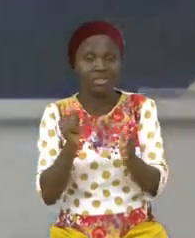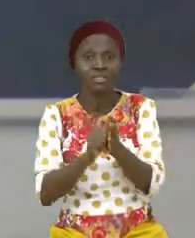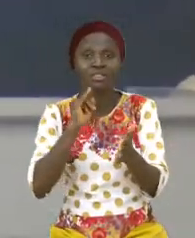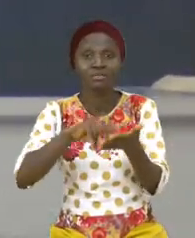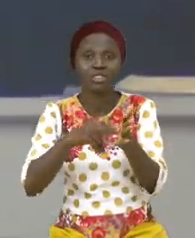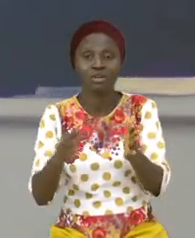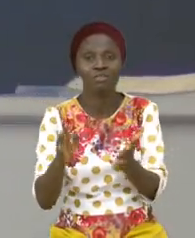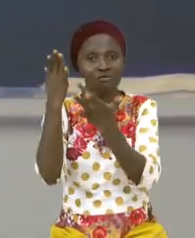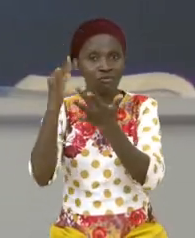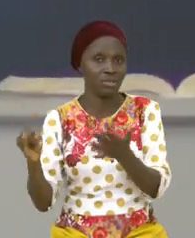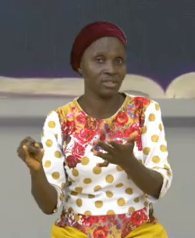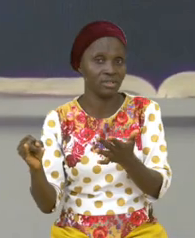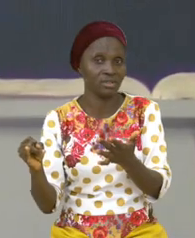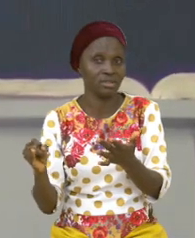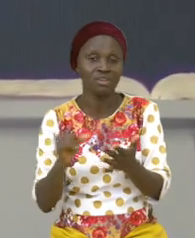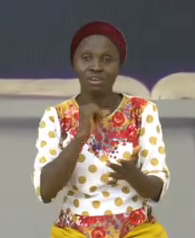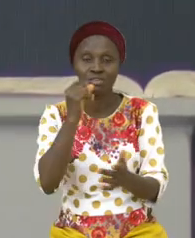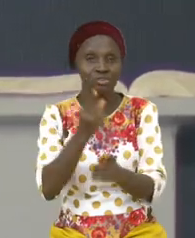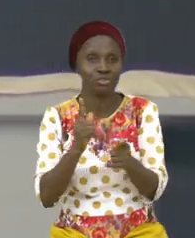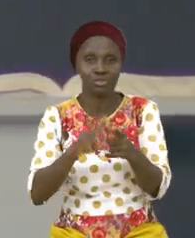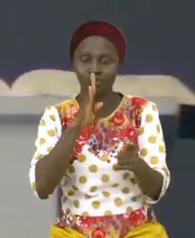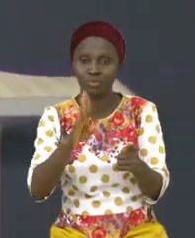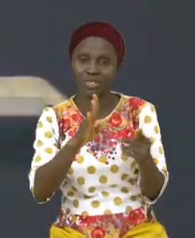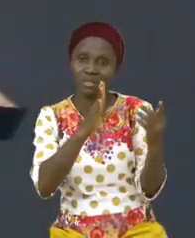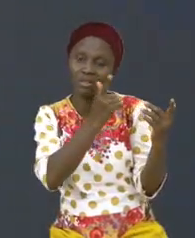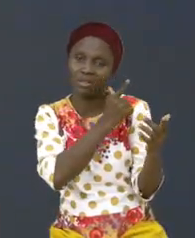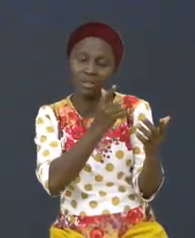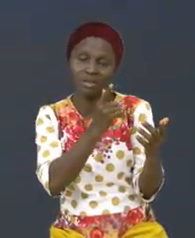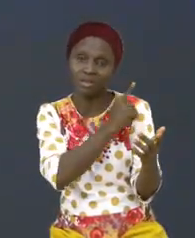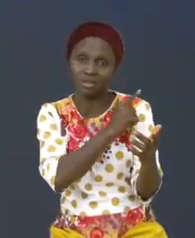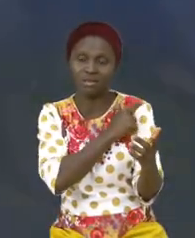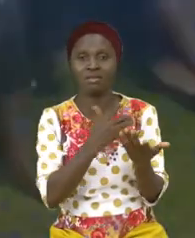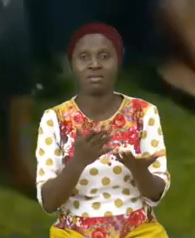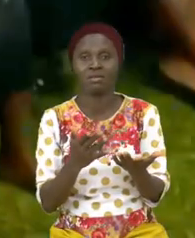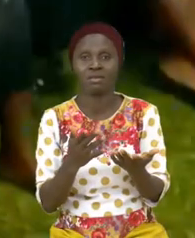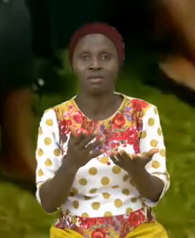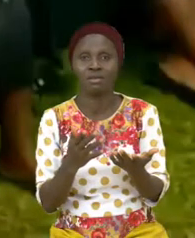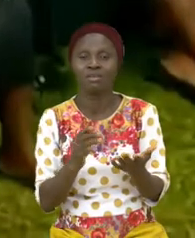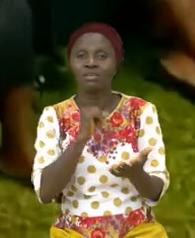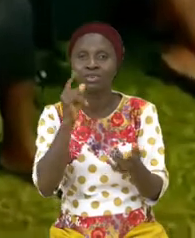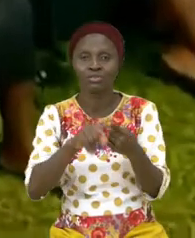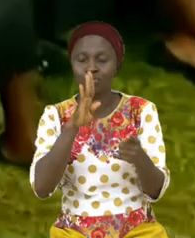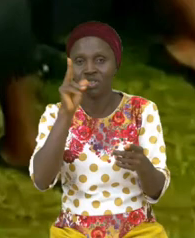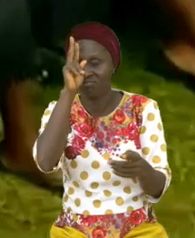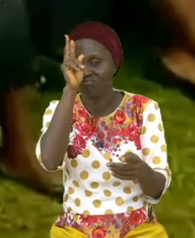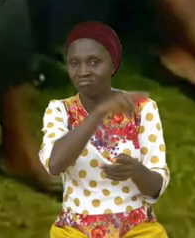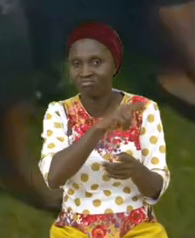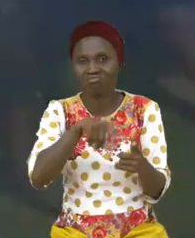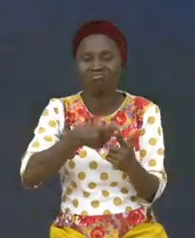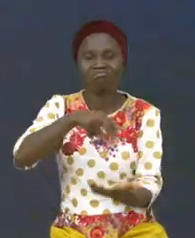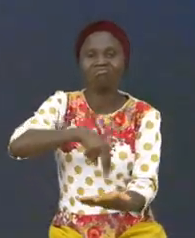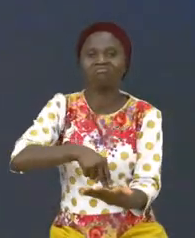The waiting is not being idle. The waiting is not being, ignorant. And then I'm just